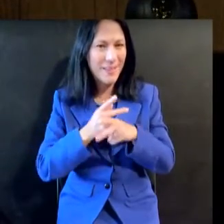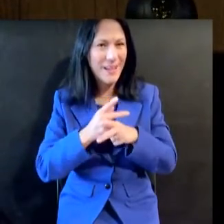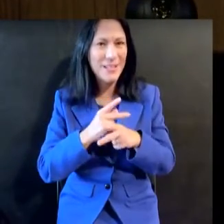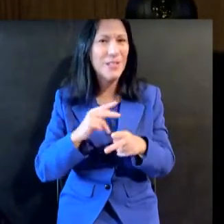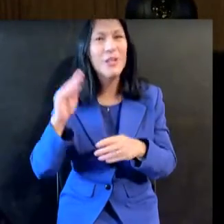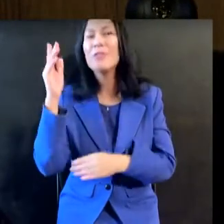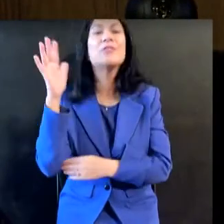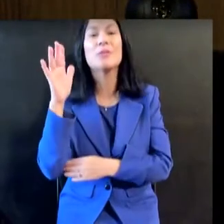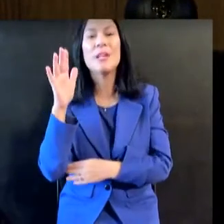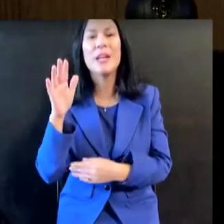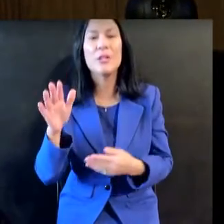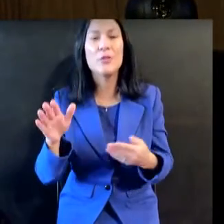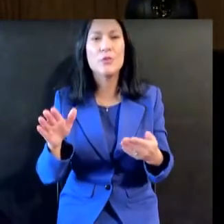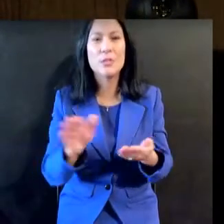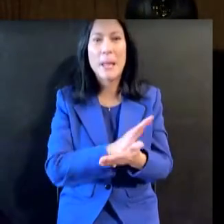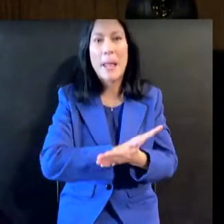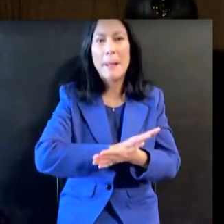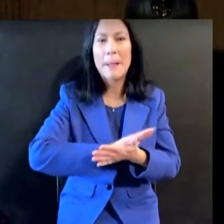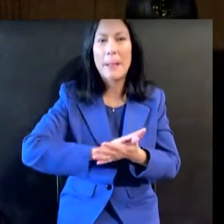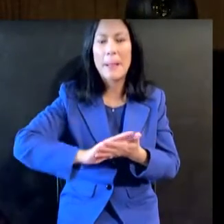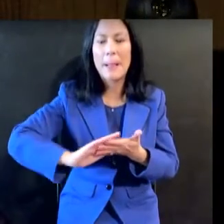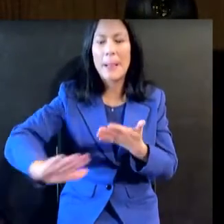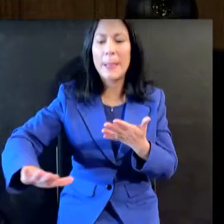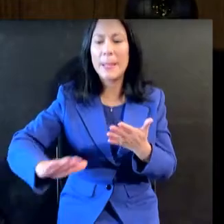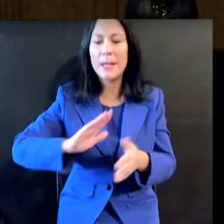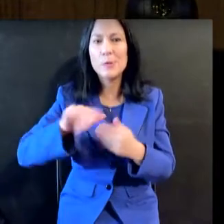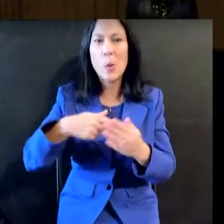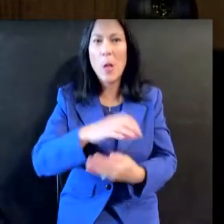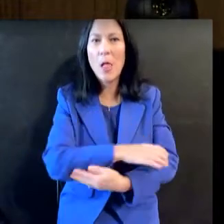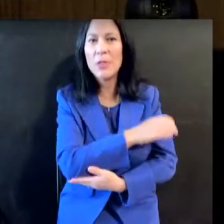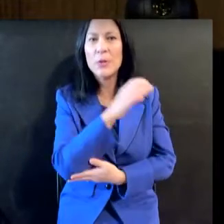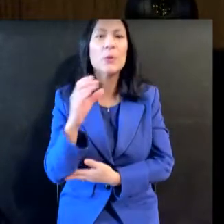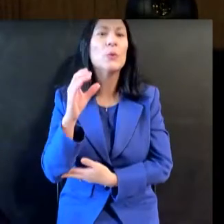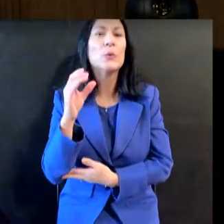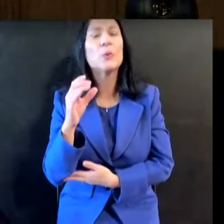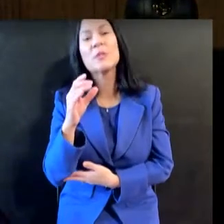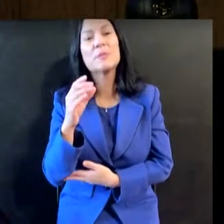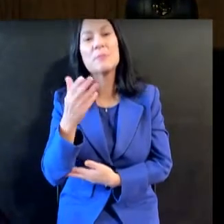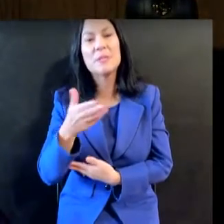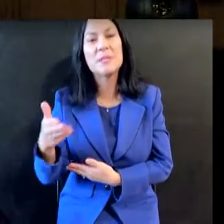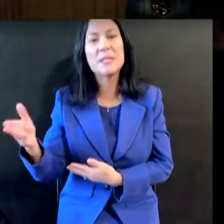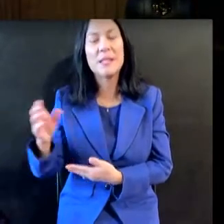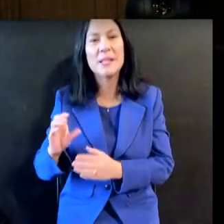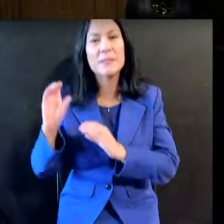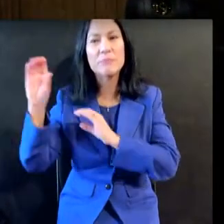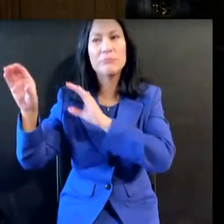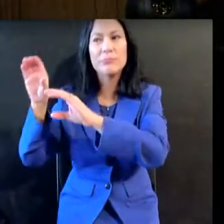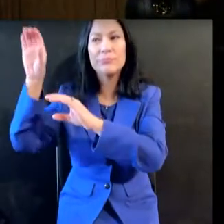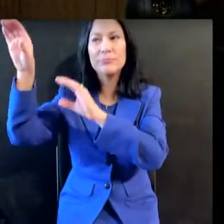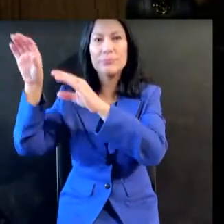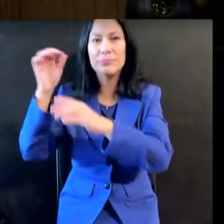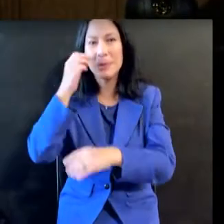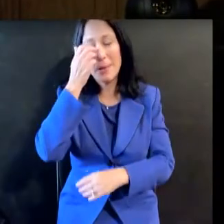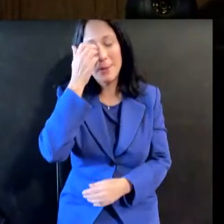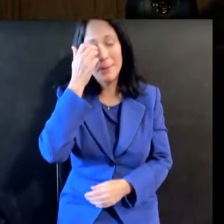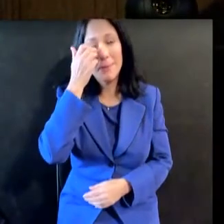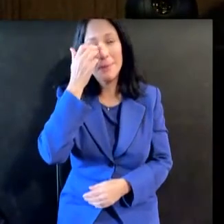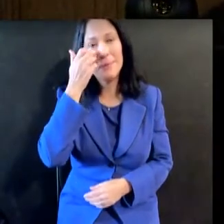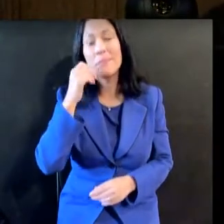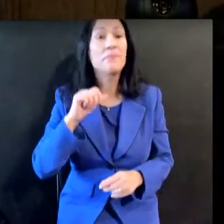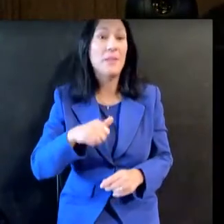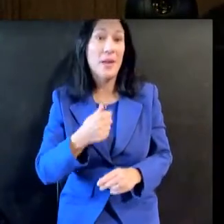Moose commemorative eggnog glasses from Christmas vacation and you've stored those carefully back in the attic. But